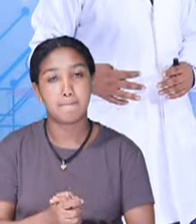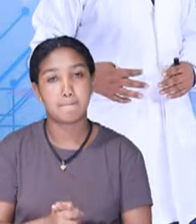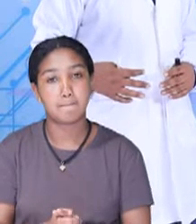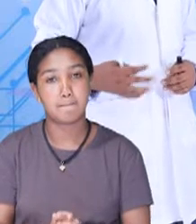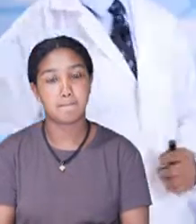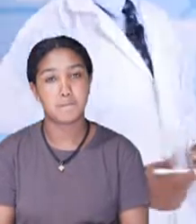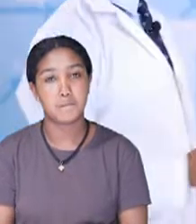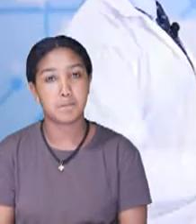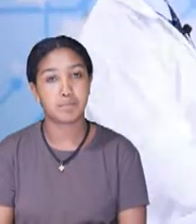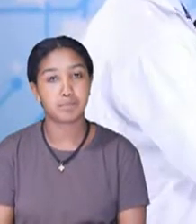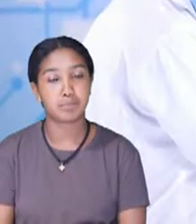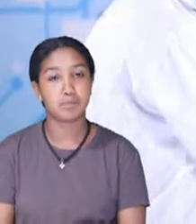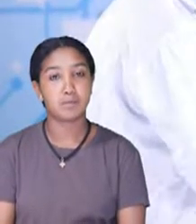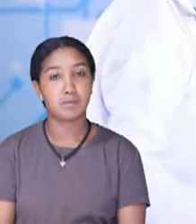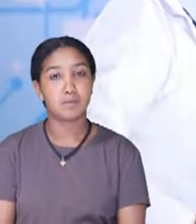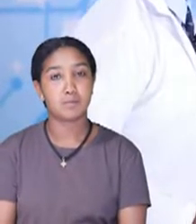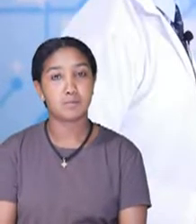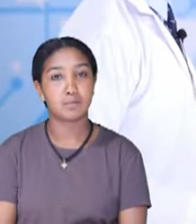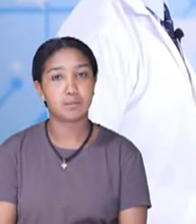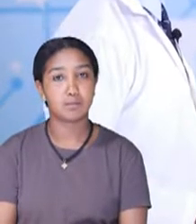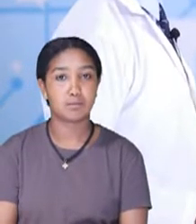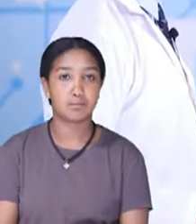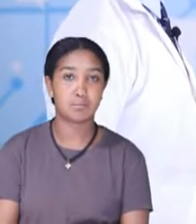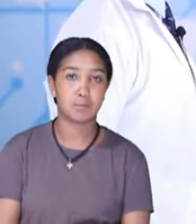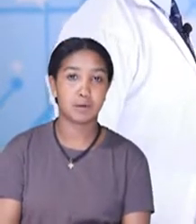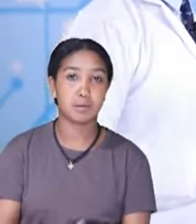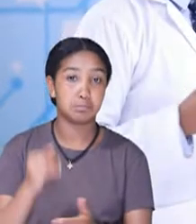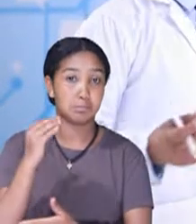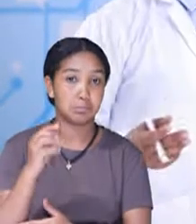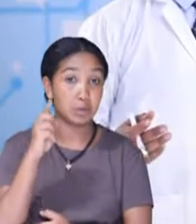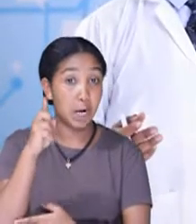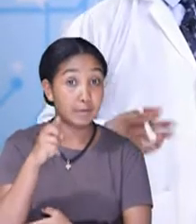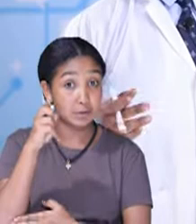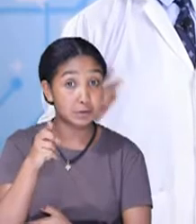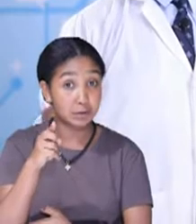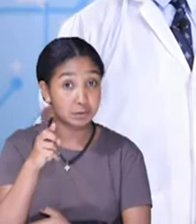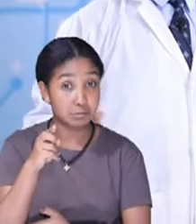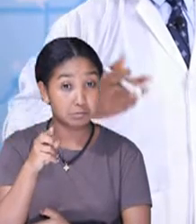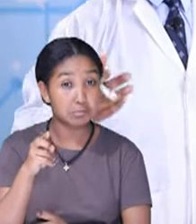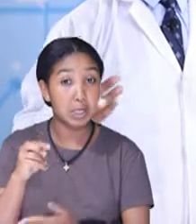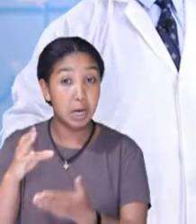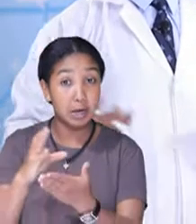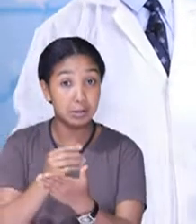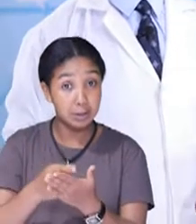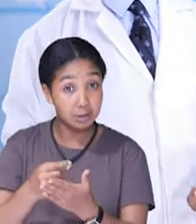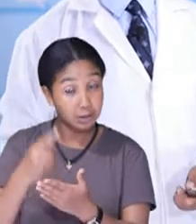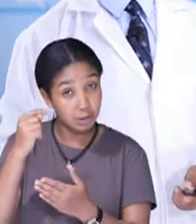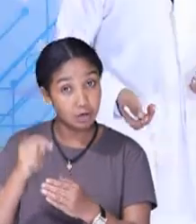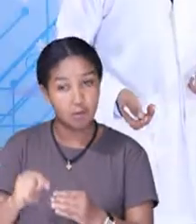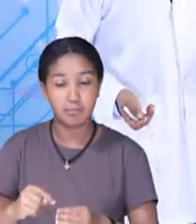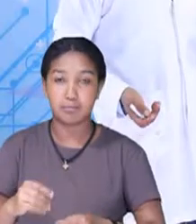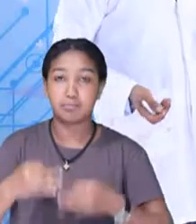extinct. And giraffes by this way inherit those traits to their